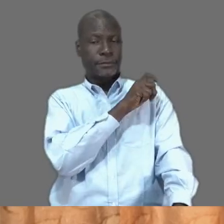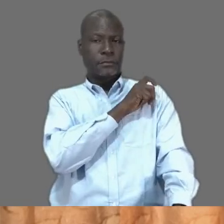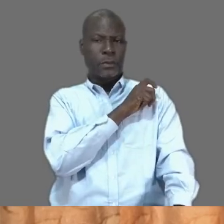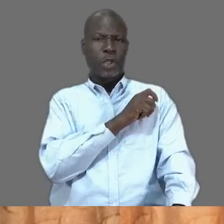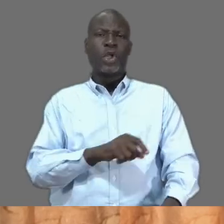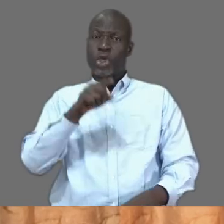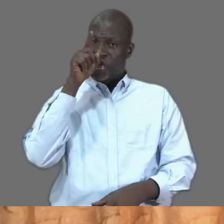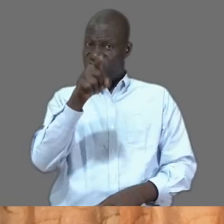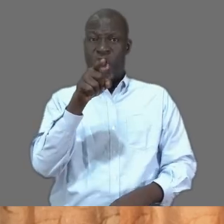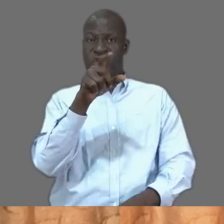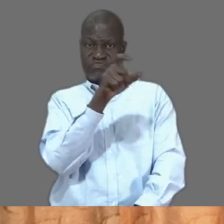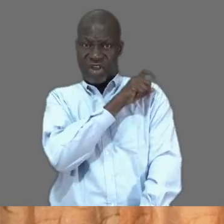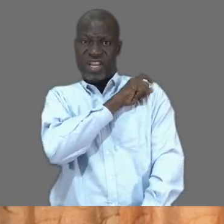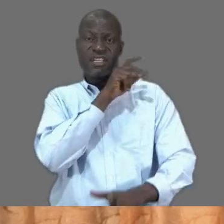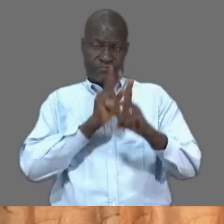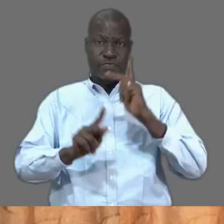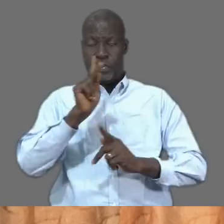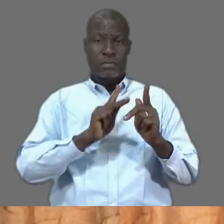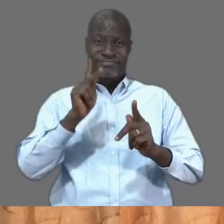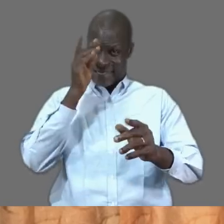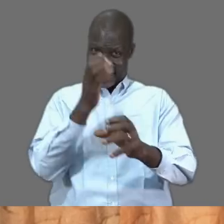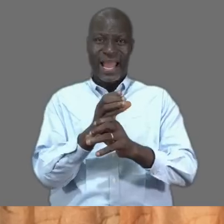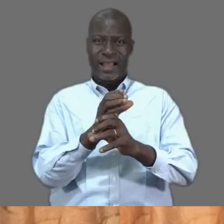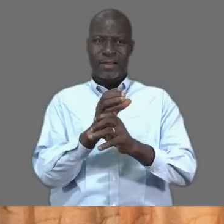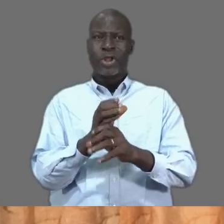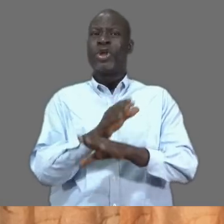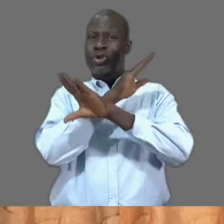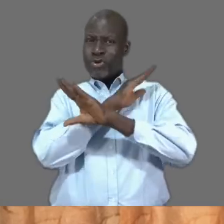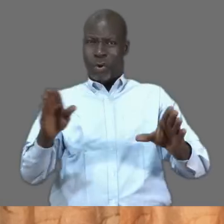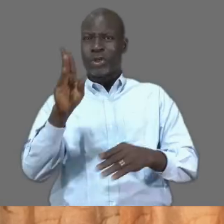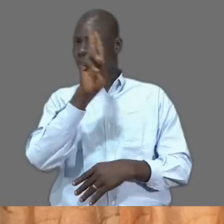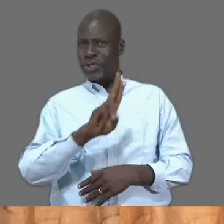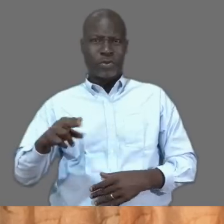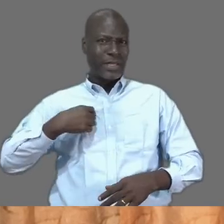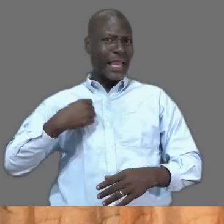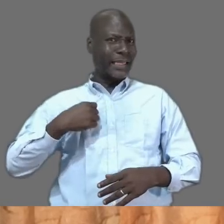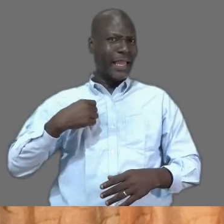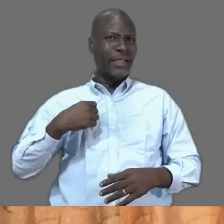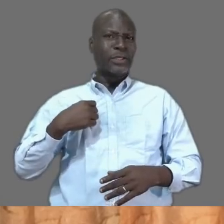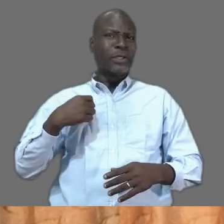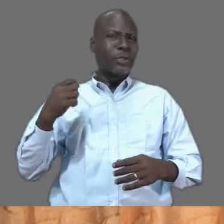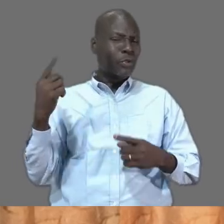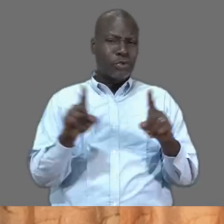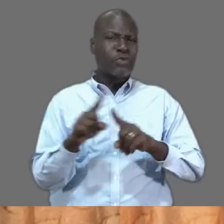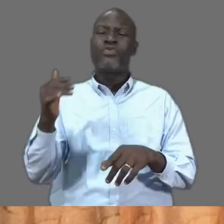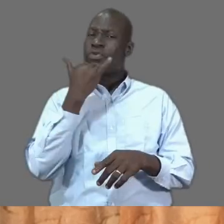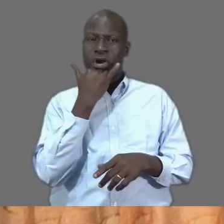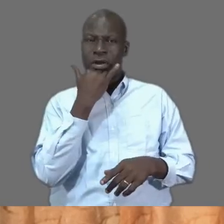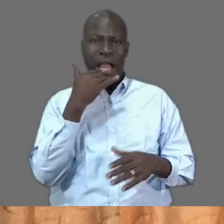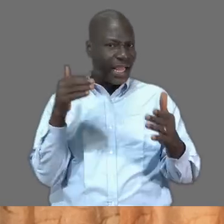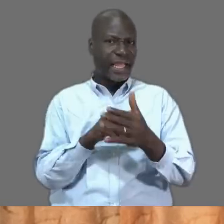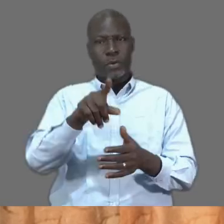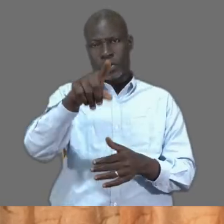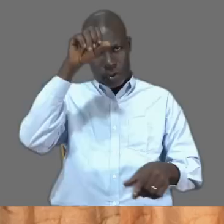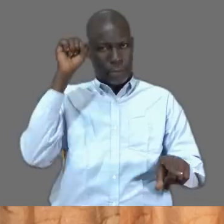u polisi ya wudi yeno, sheni ye. Enfata adiana, esha wani, eni boni. Enfanya boni, enfantia wudi